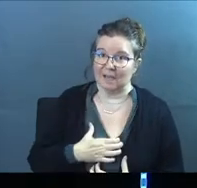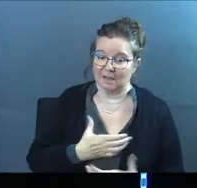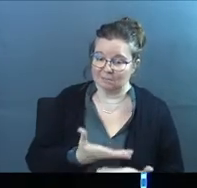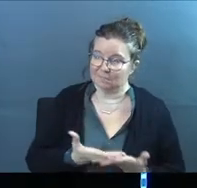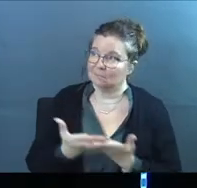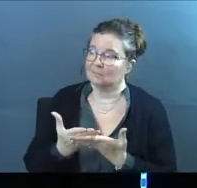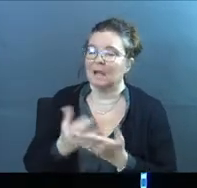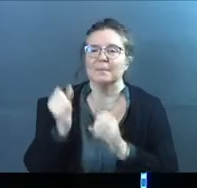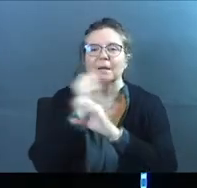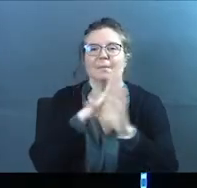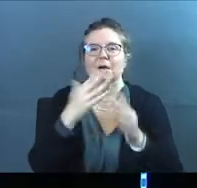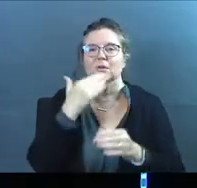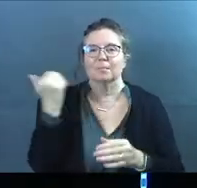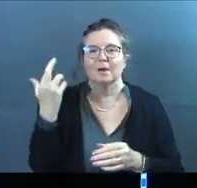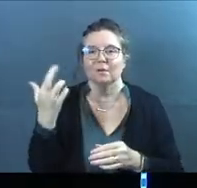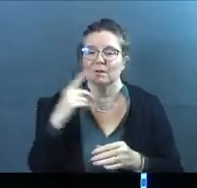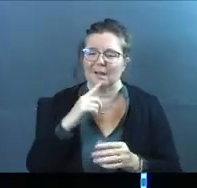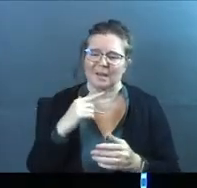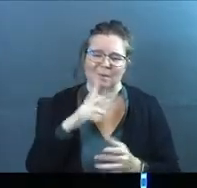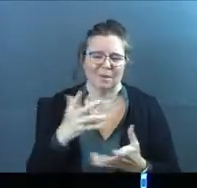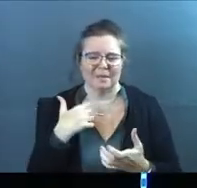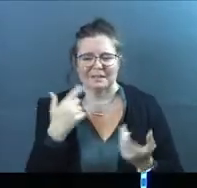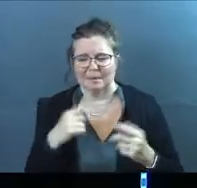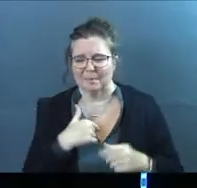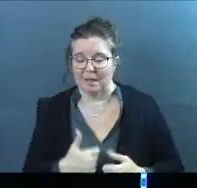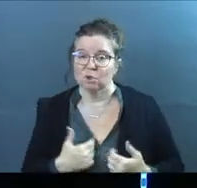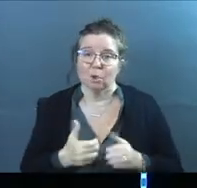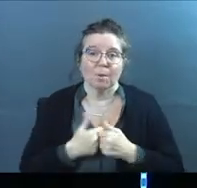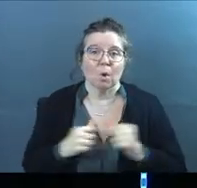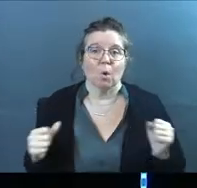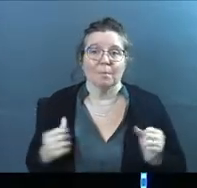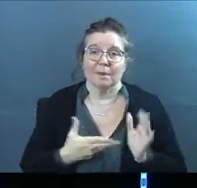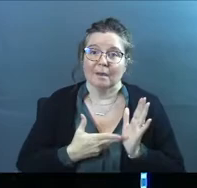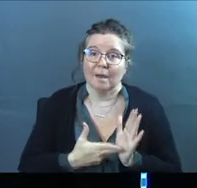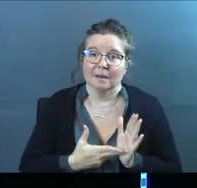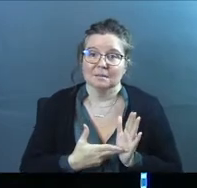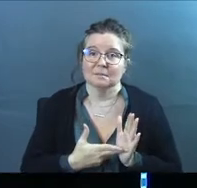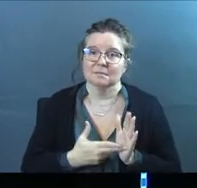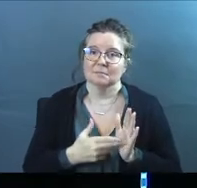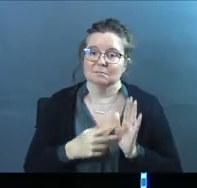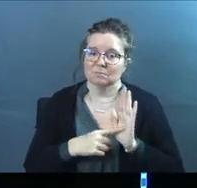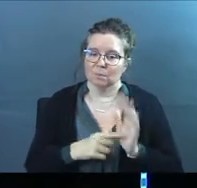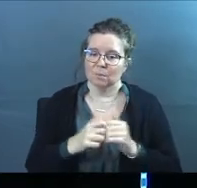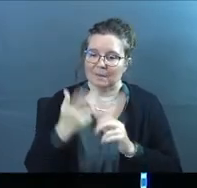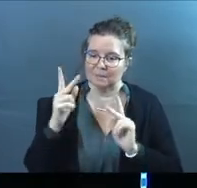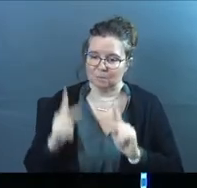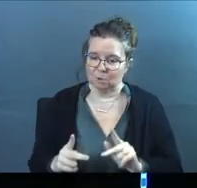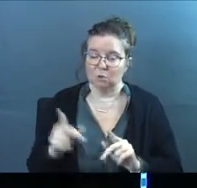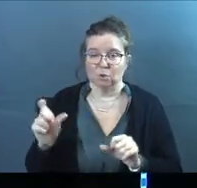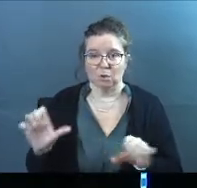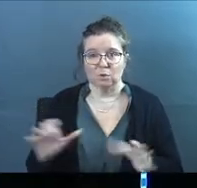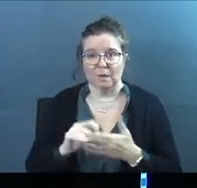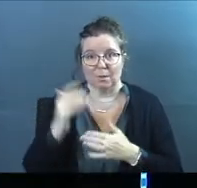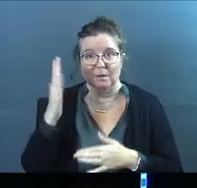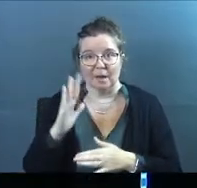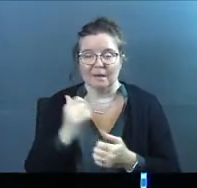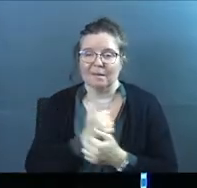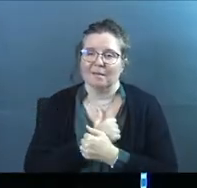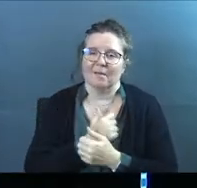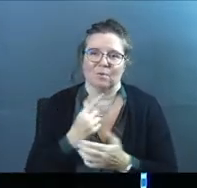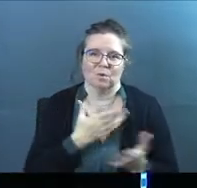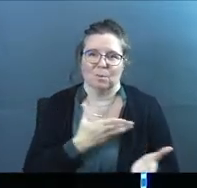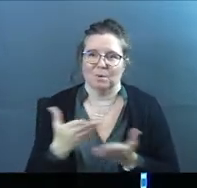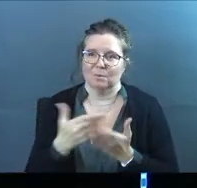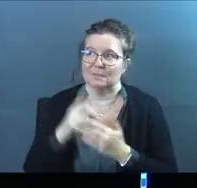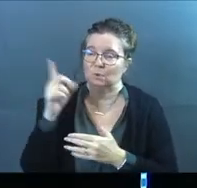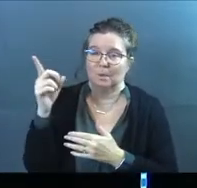Imagine your best friend. You can go to them and tell me, I just really want this to happen in my life. You're being open. You're being honest, transparent with this person. You can do that with God. God loves